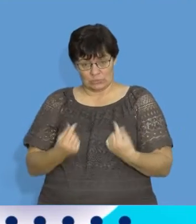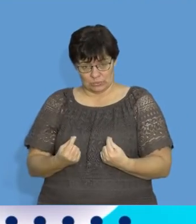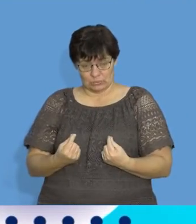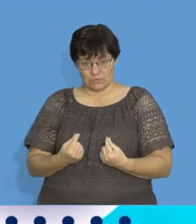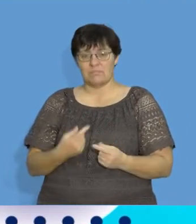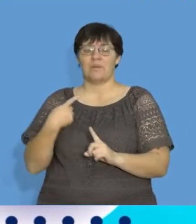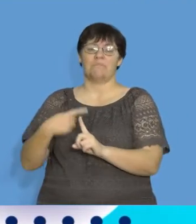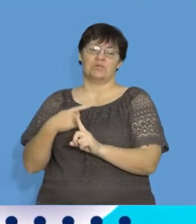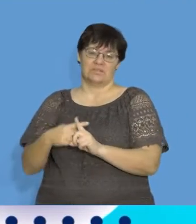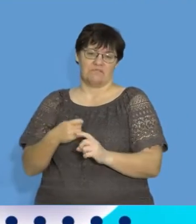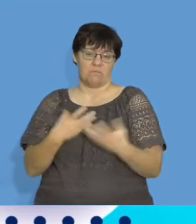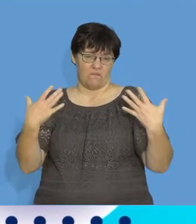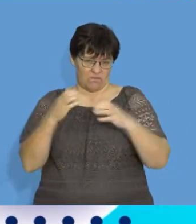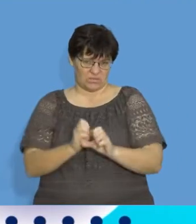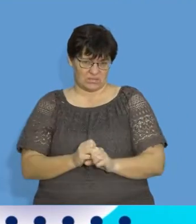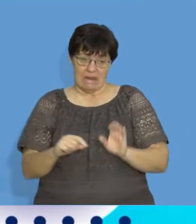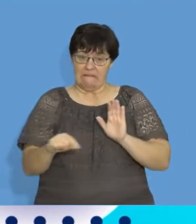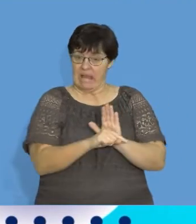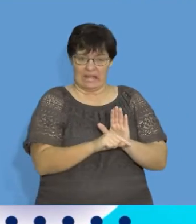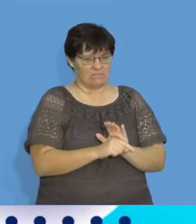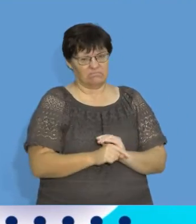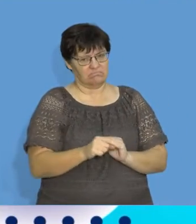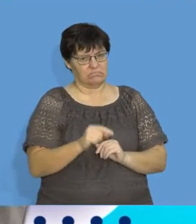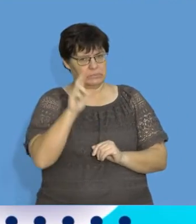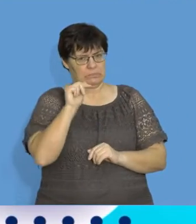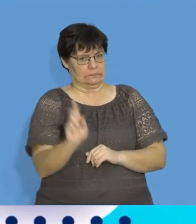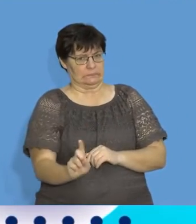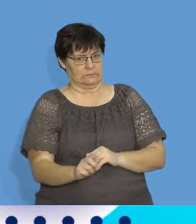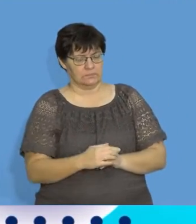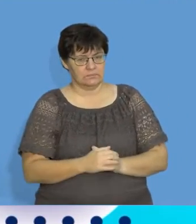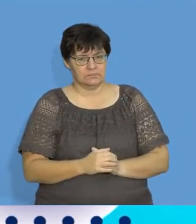we should only have positive energies, okay? You shouldn't get any negatives.